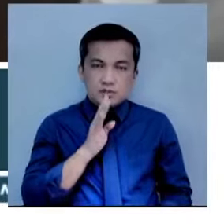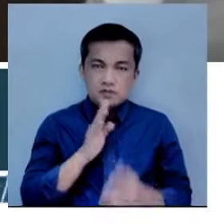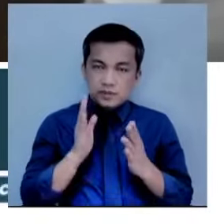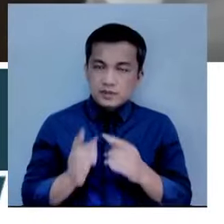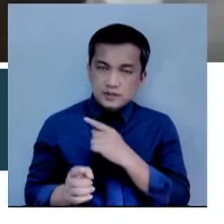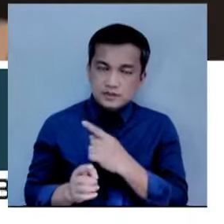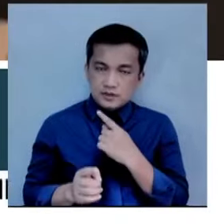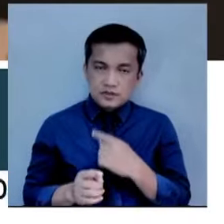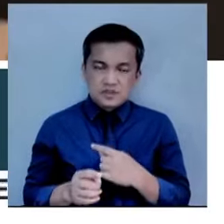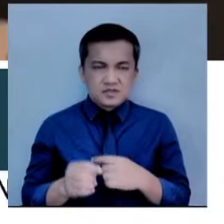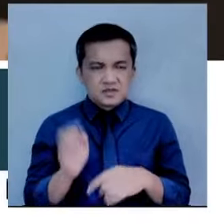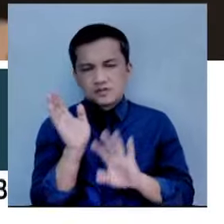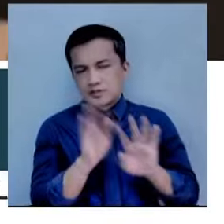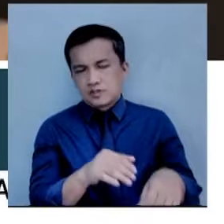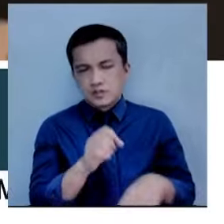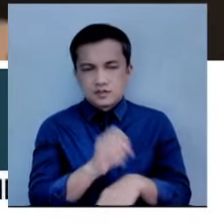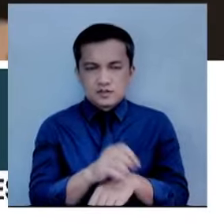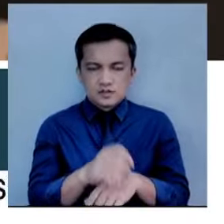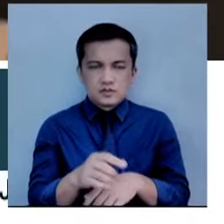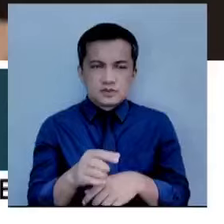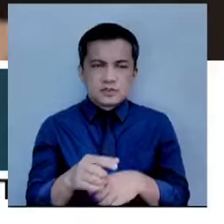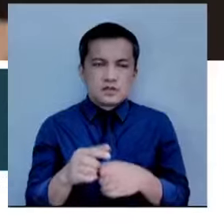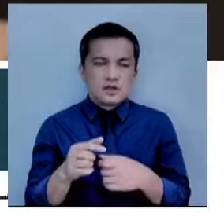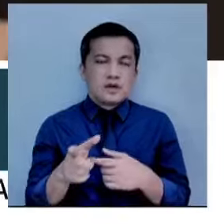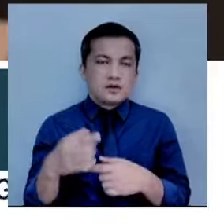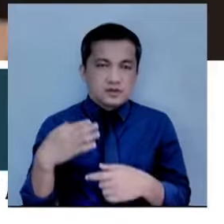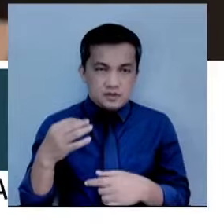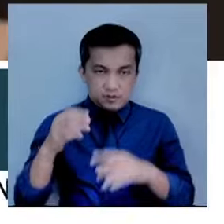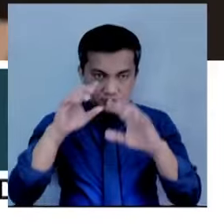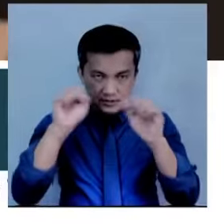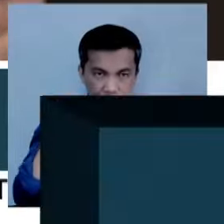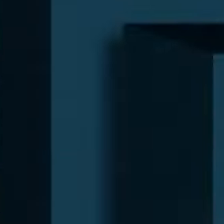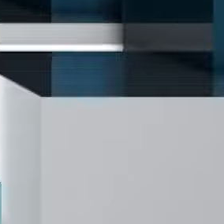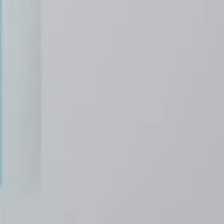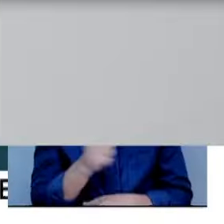off rumors he will be running for the presidency in